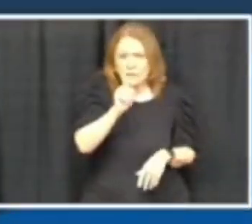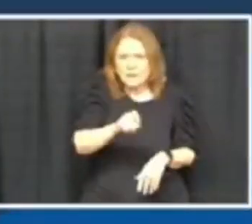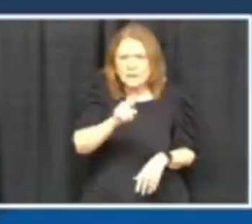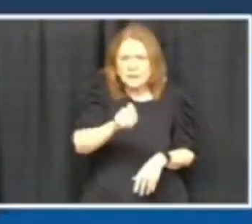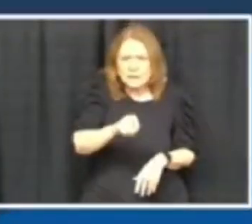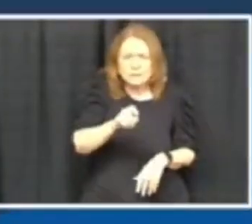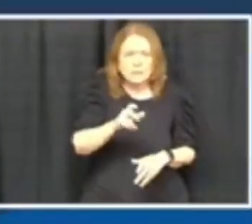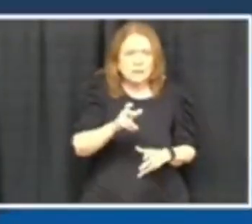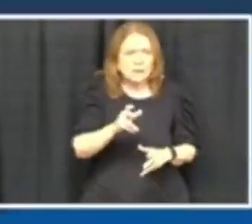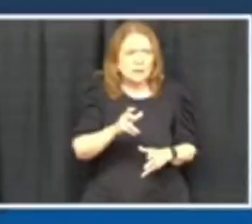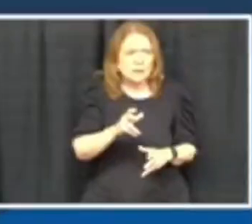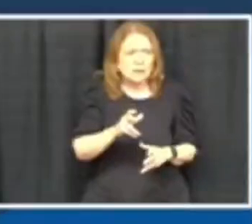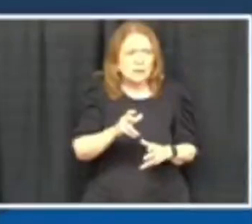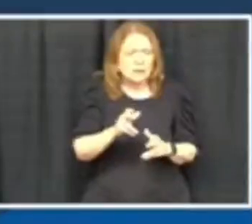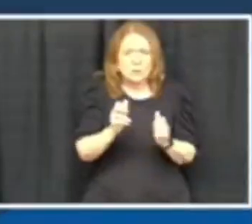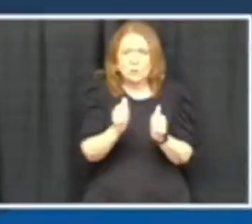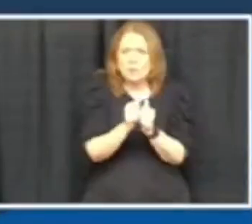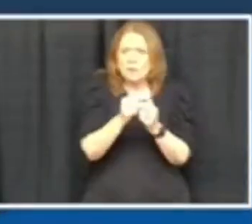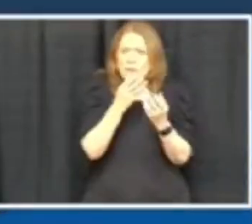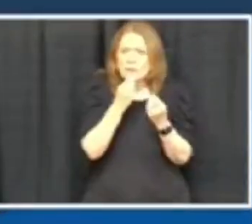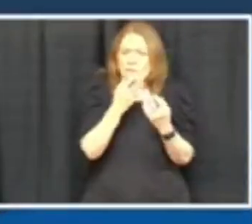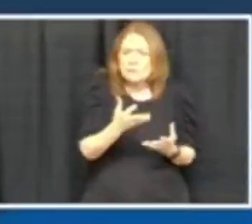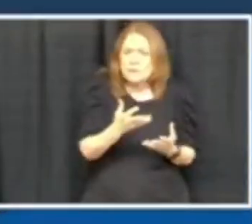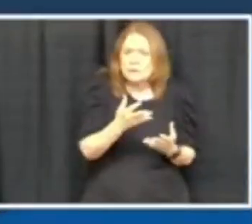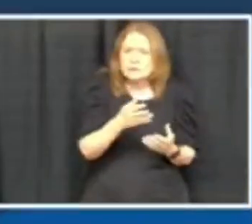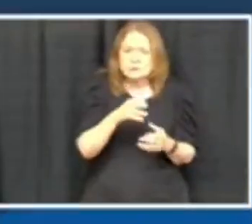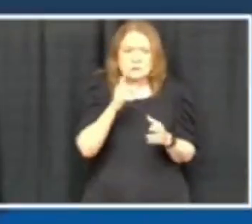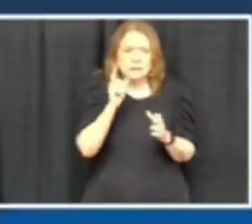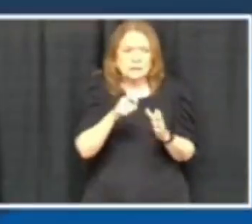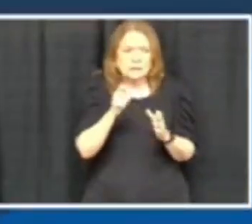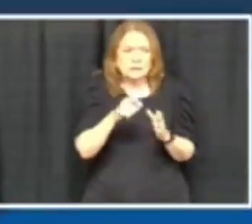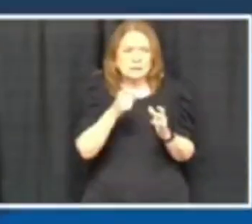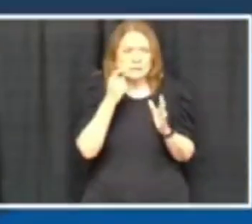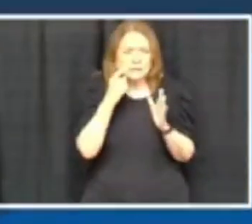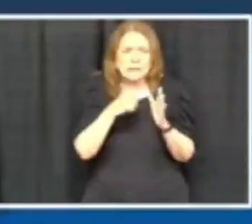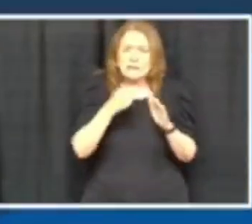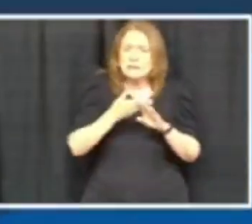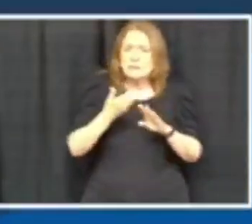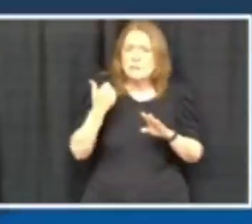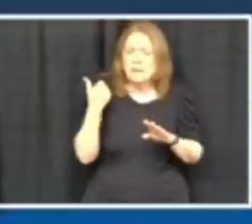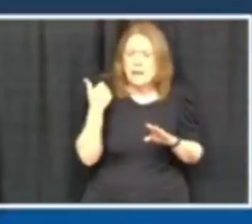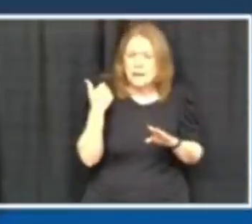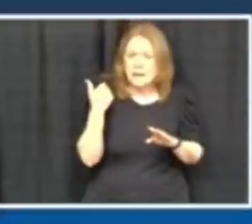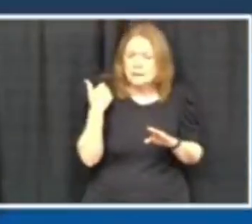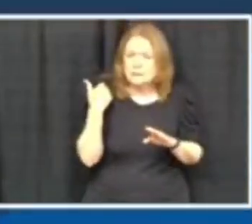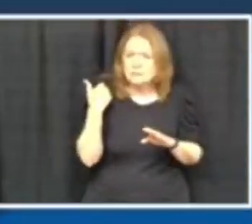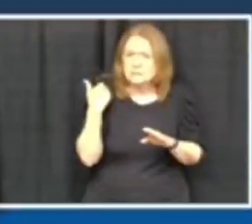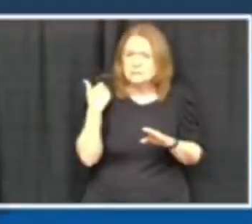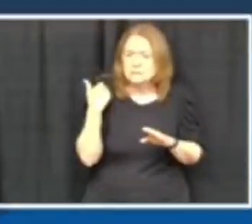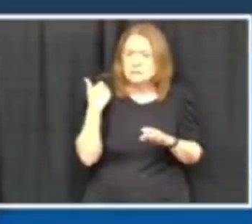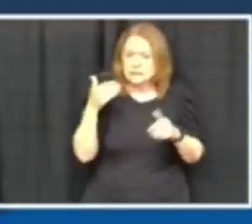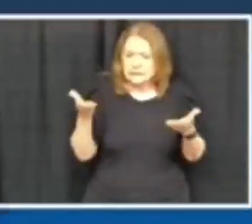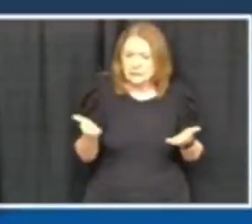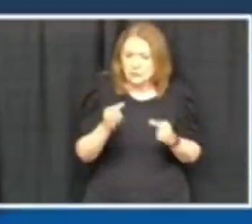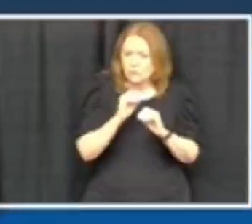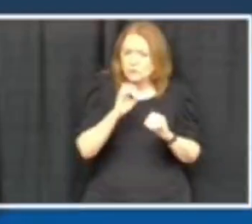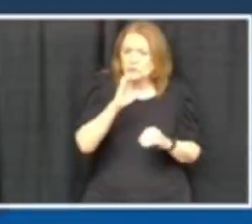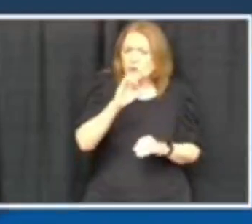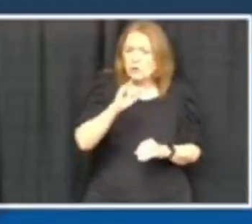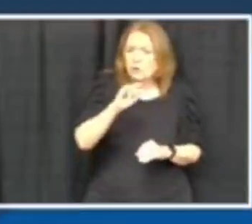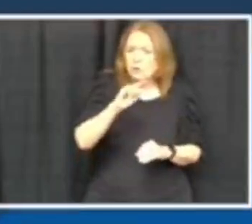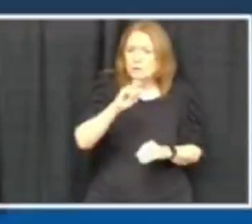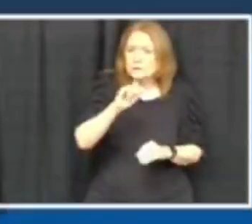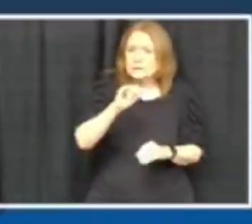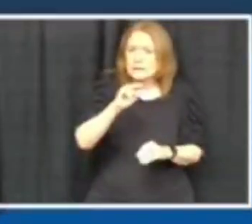be with information and they need to be cited. In the past, and even up here, there's no citations. There's